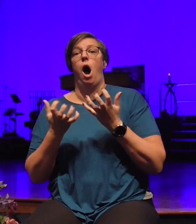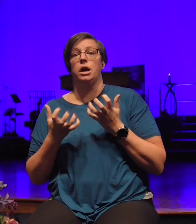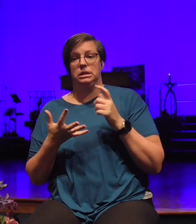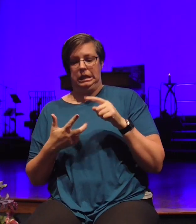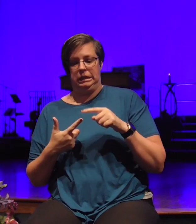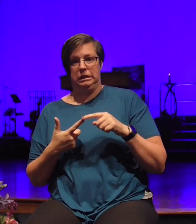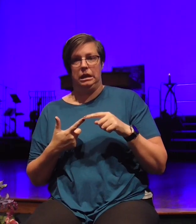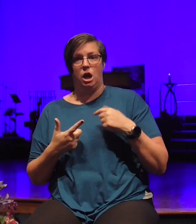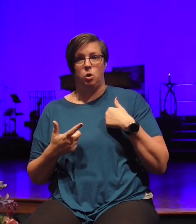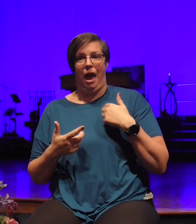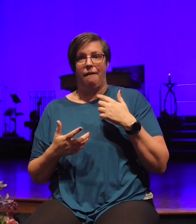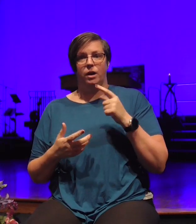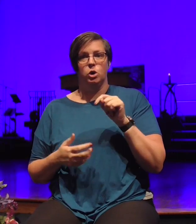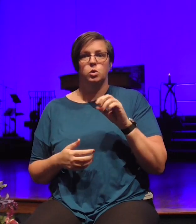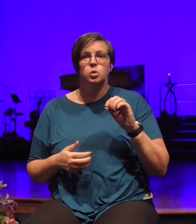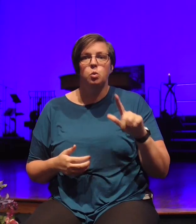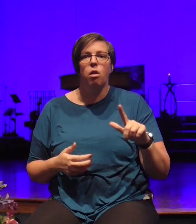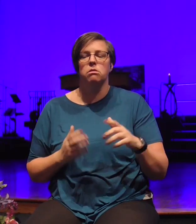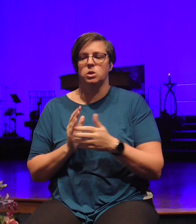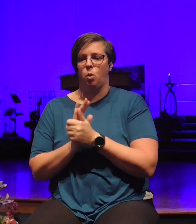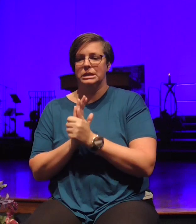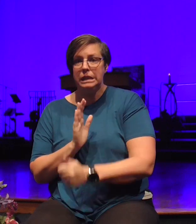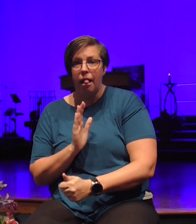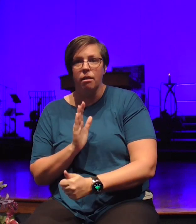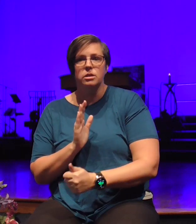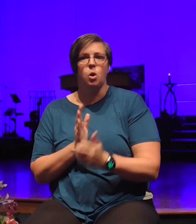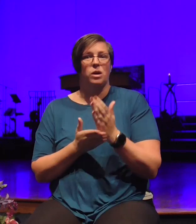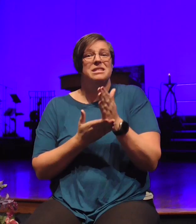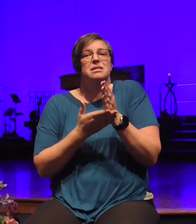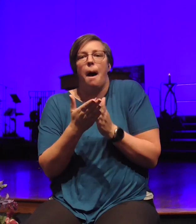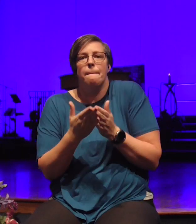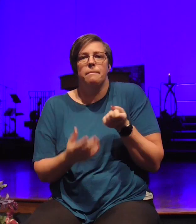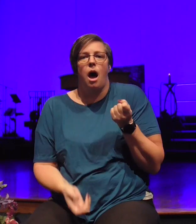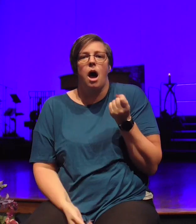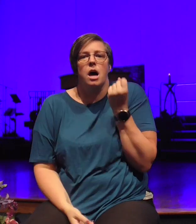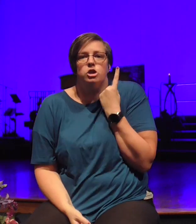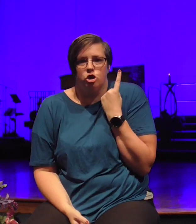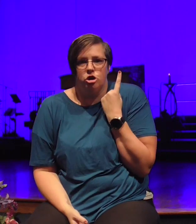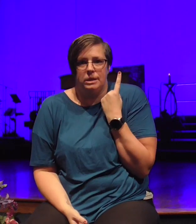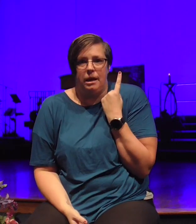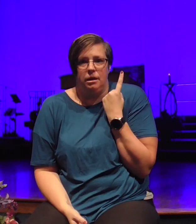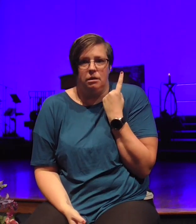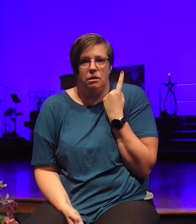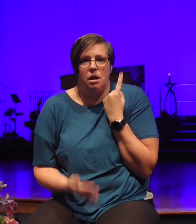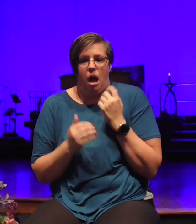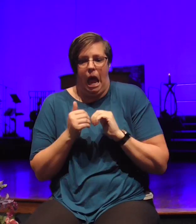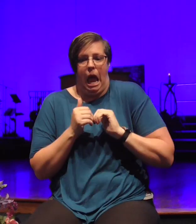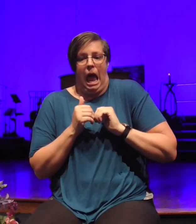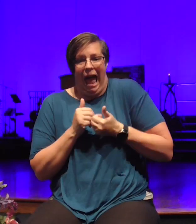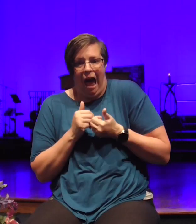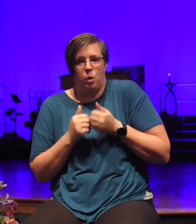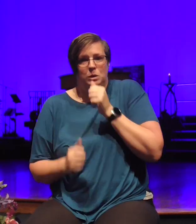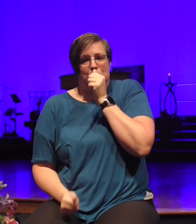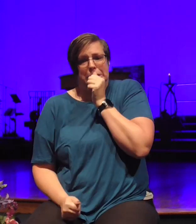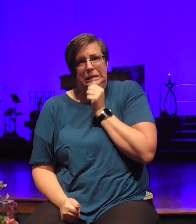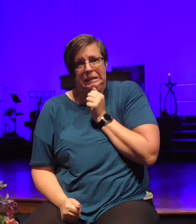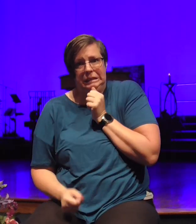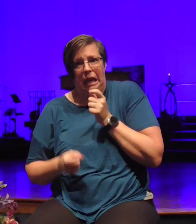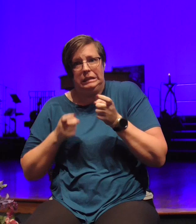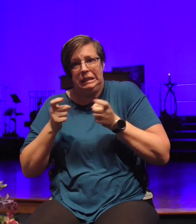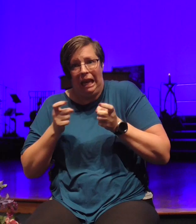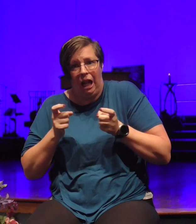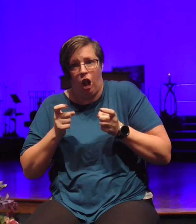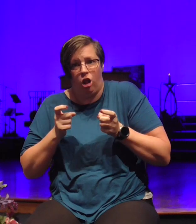and skills and some understanding of how to be with this and deal with this. And so